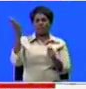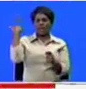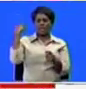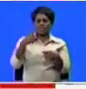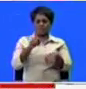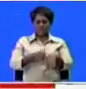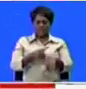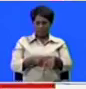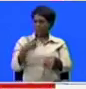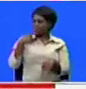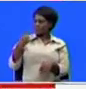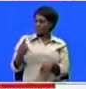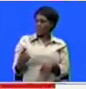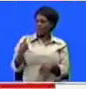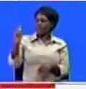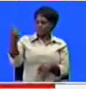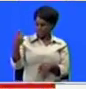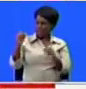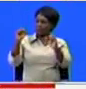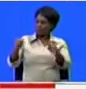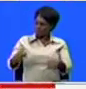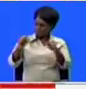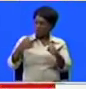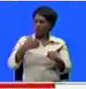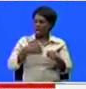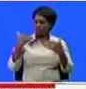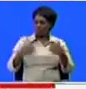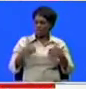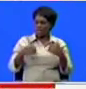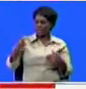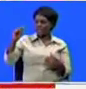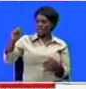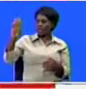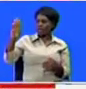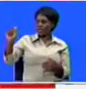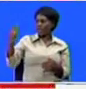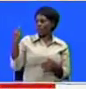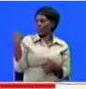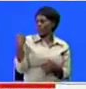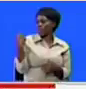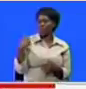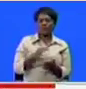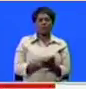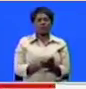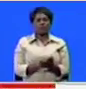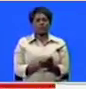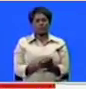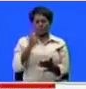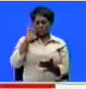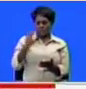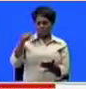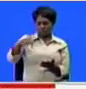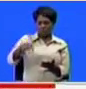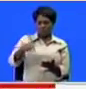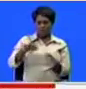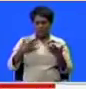Warriors anadokeza kwamba Kenya ina uwezo wa kuwa na wachezaji kwenye ligi ya NBA hivi karibuni. Just seeing the kids here today and